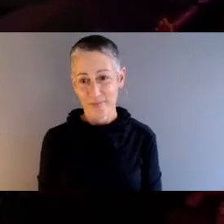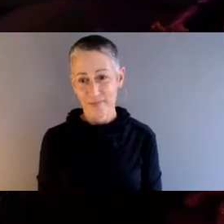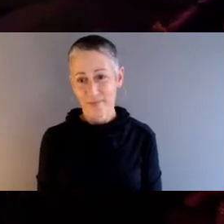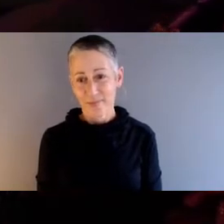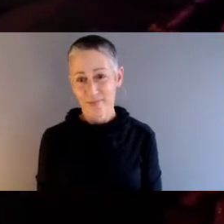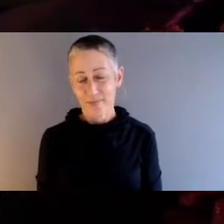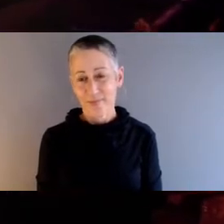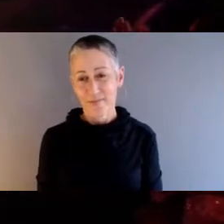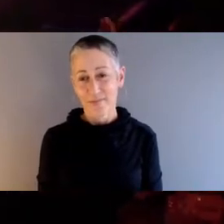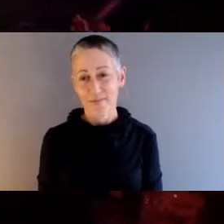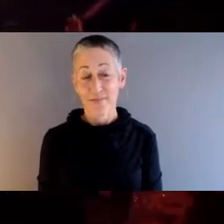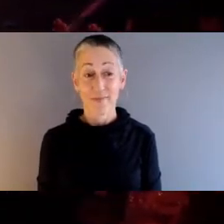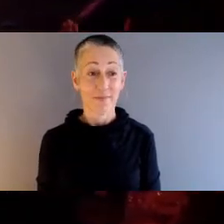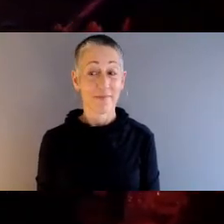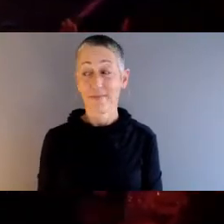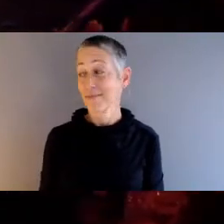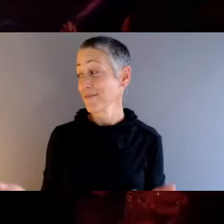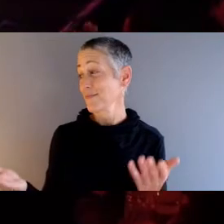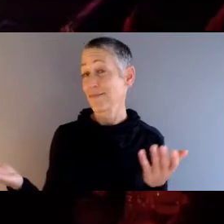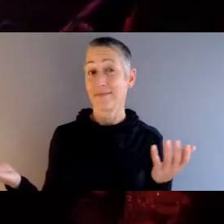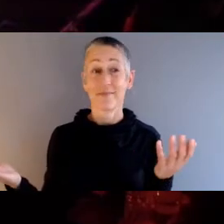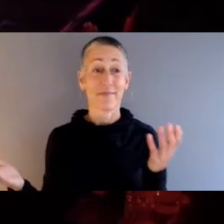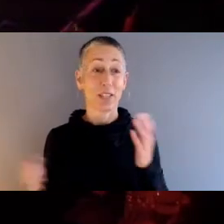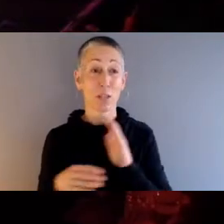These musicians, you guys.